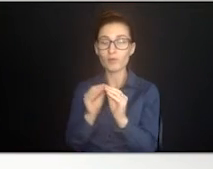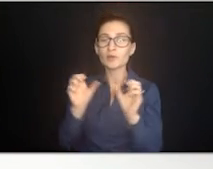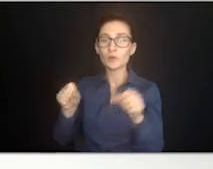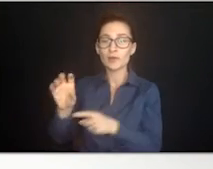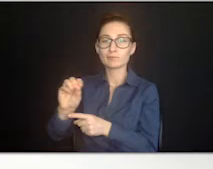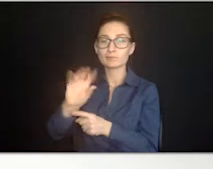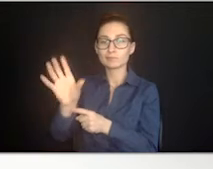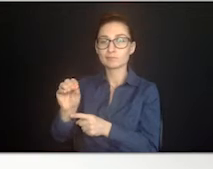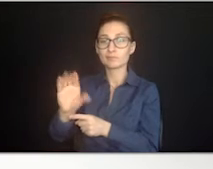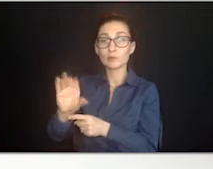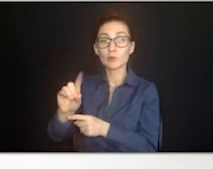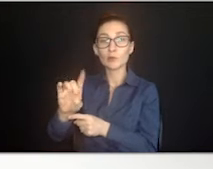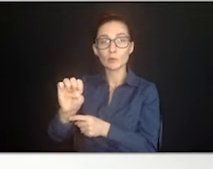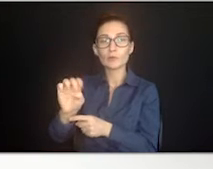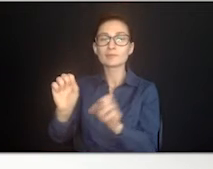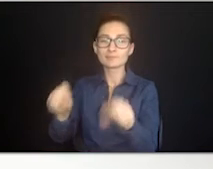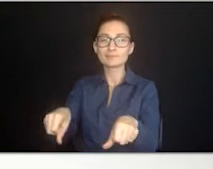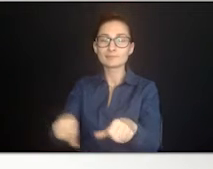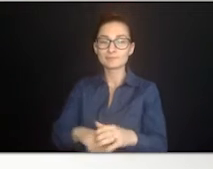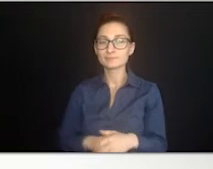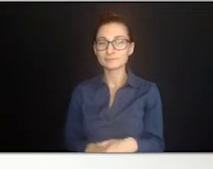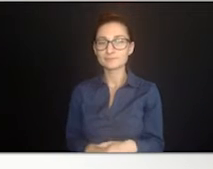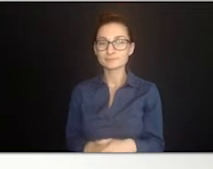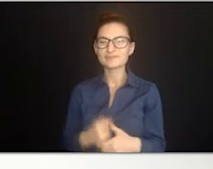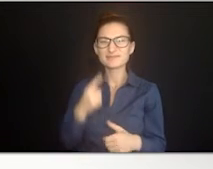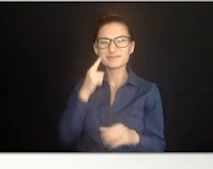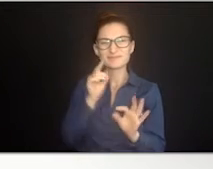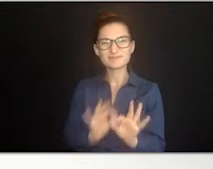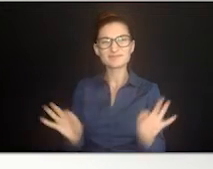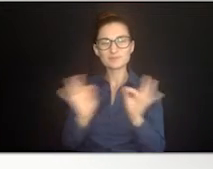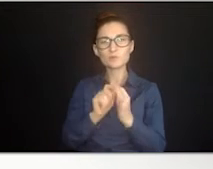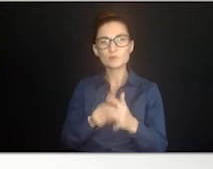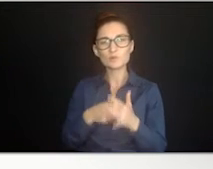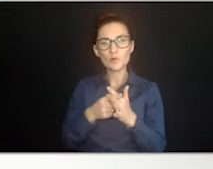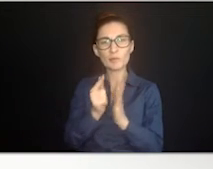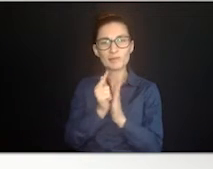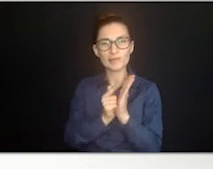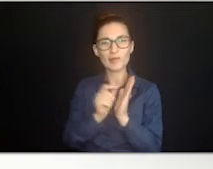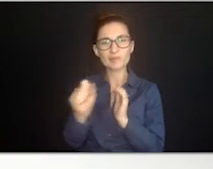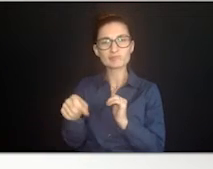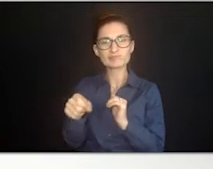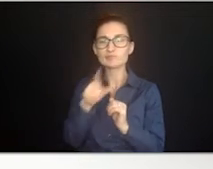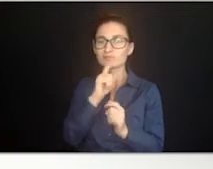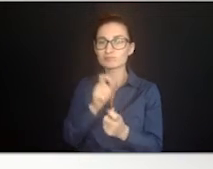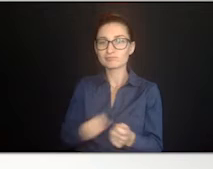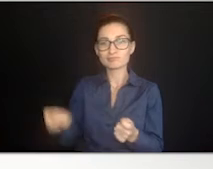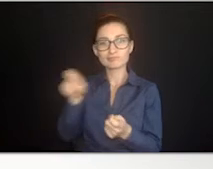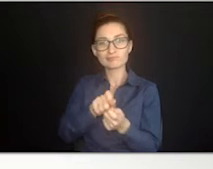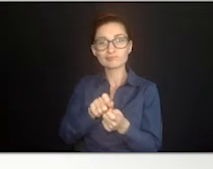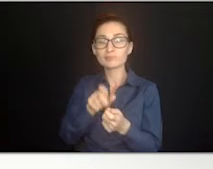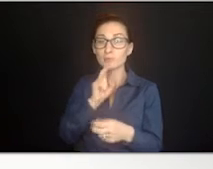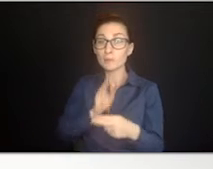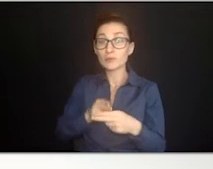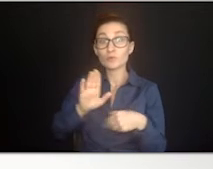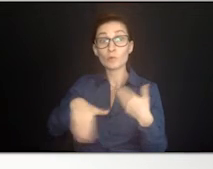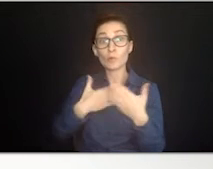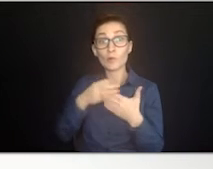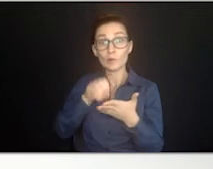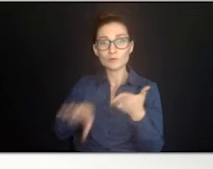code and the link. But I think it's important that we start there because it does very specifically say all